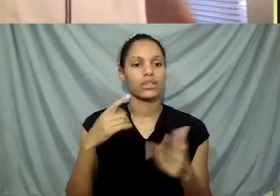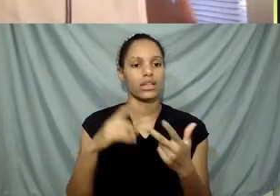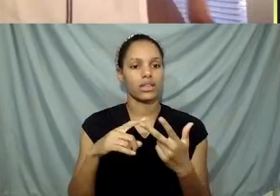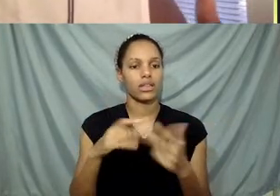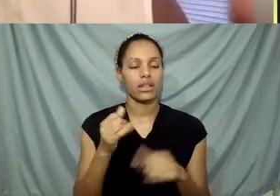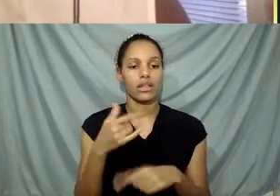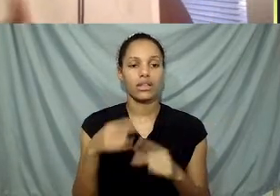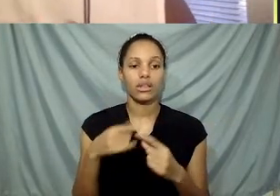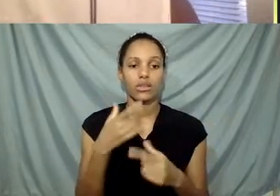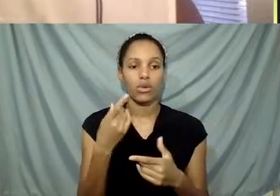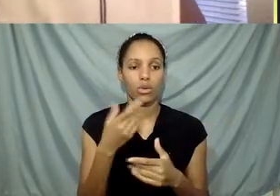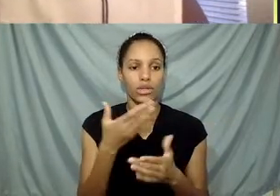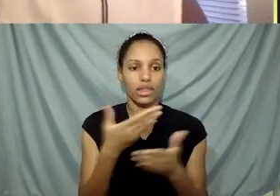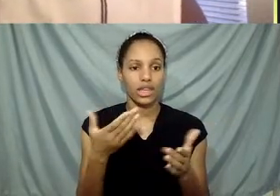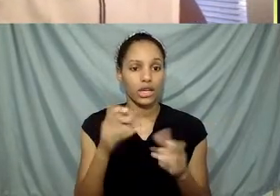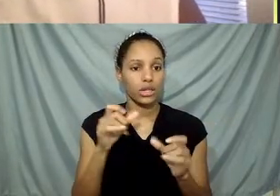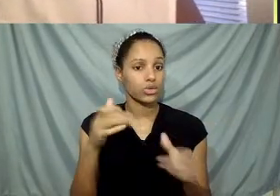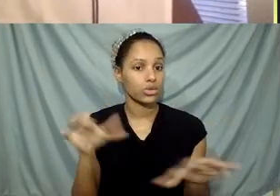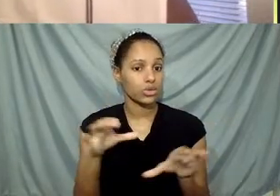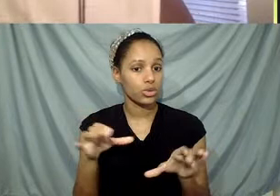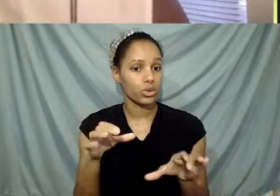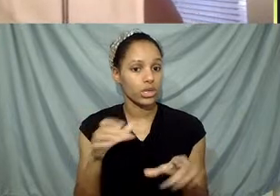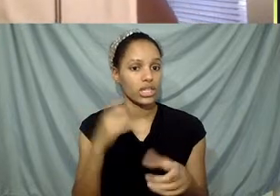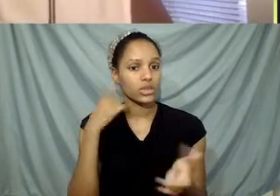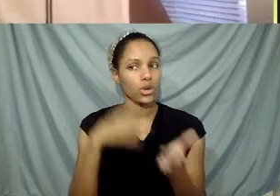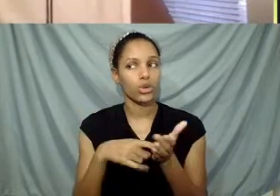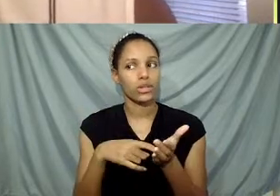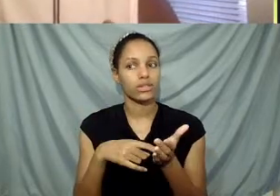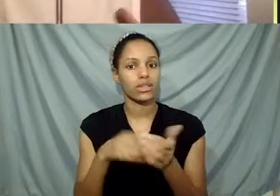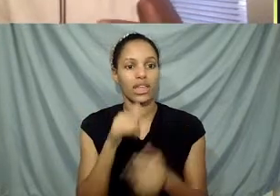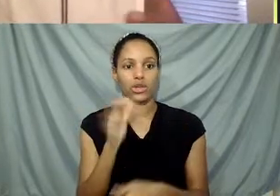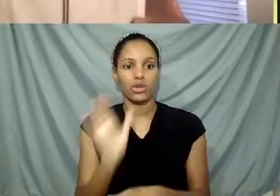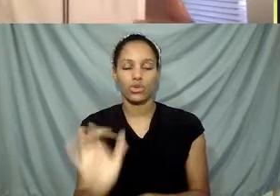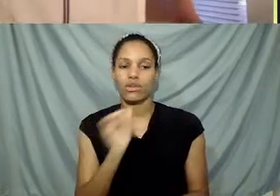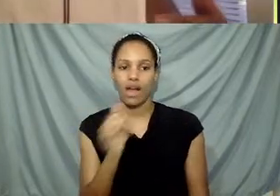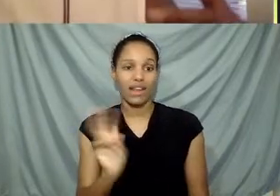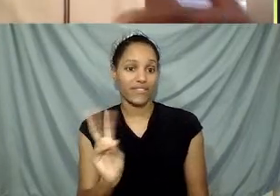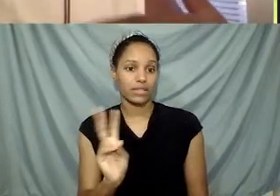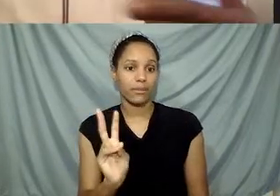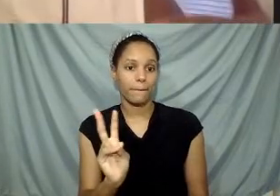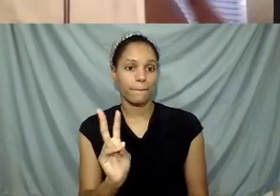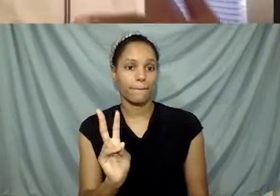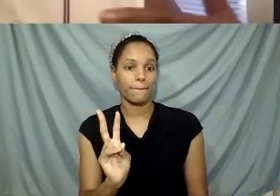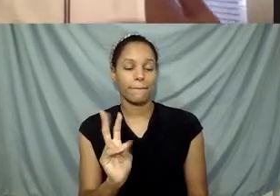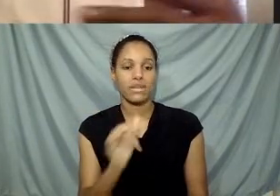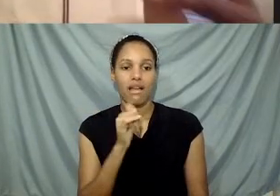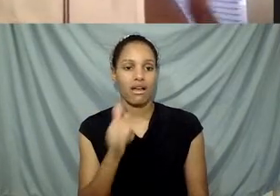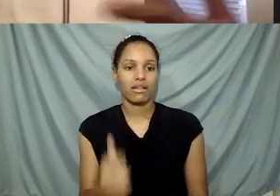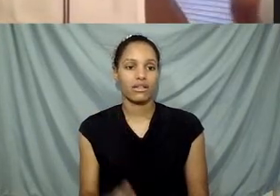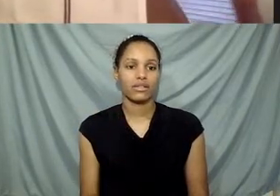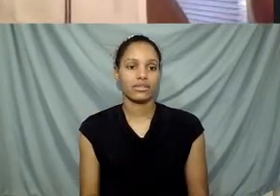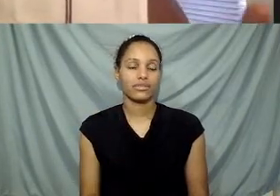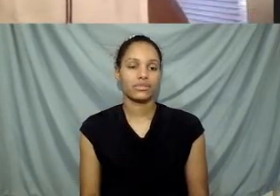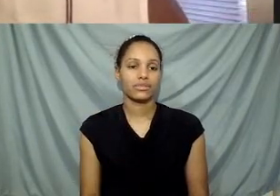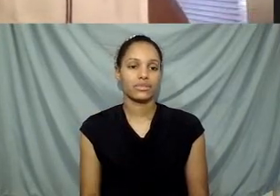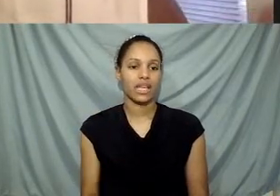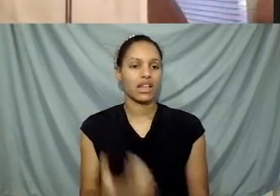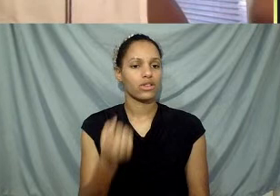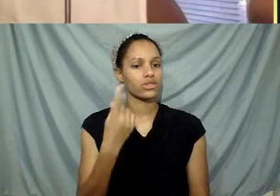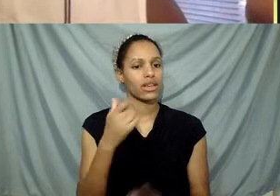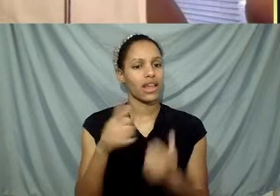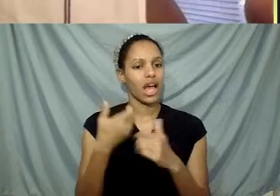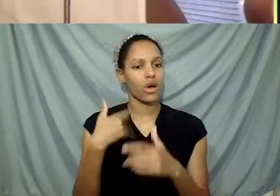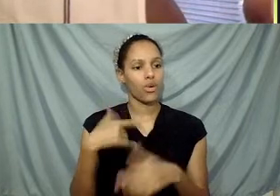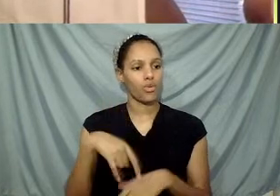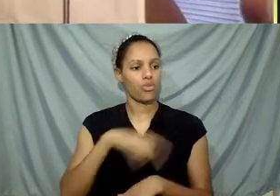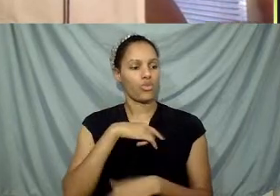to understand that you're not a victim, you know, and to understand how what we're experiencing links